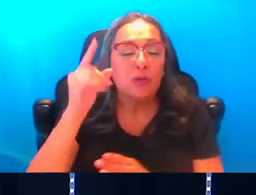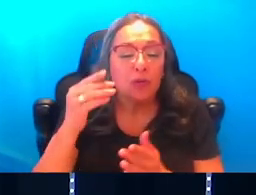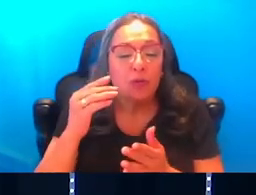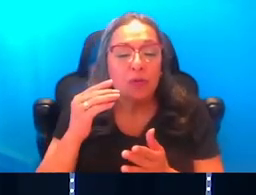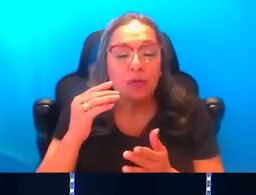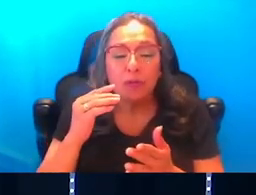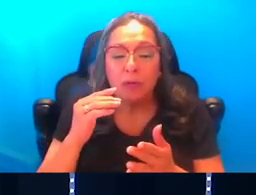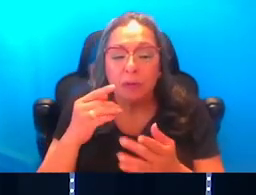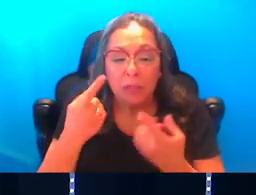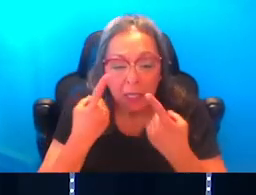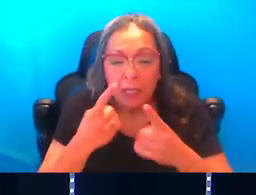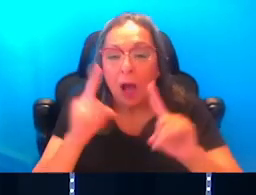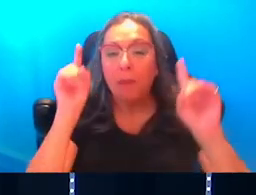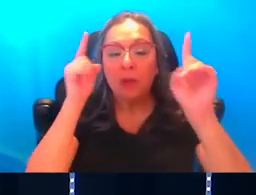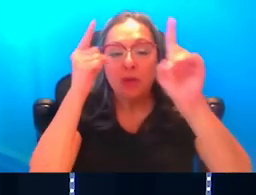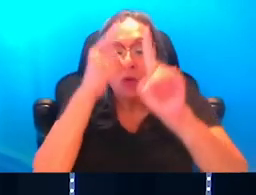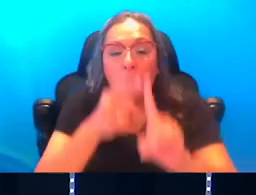Right?